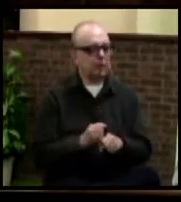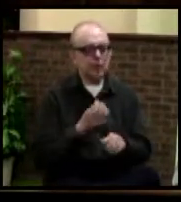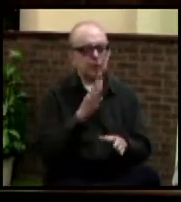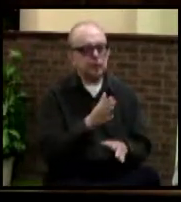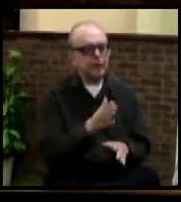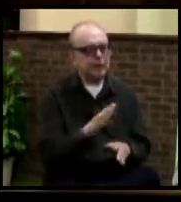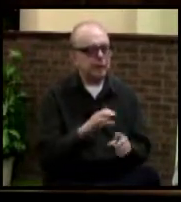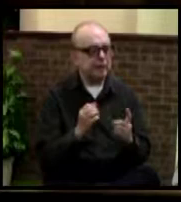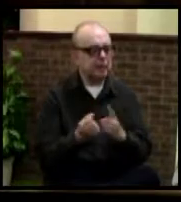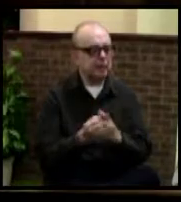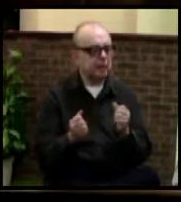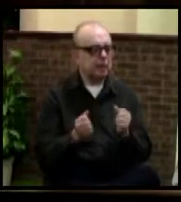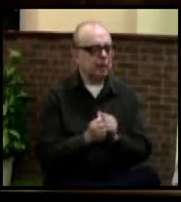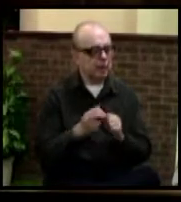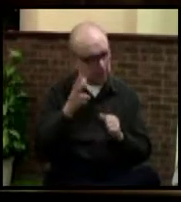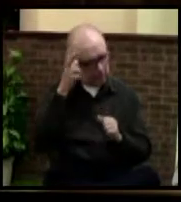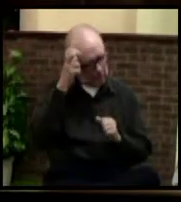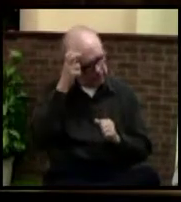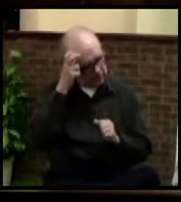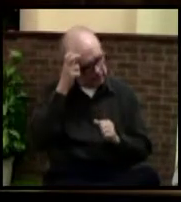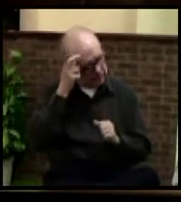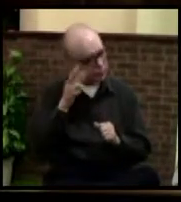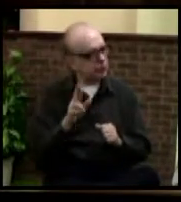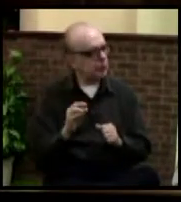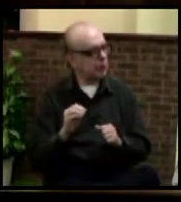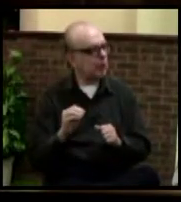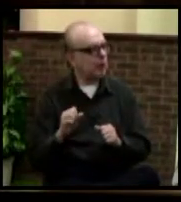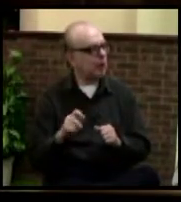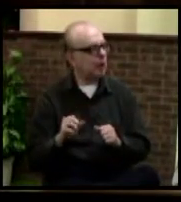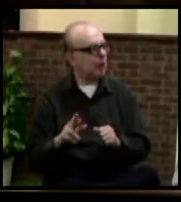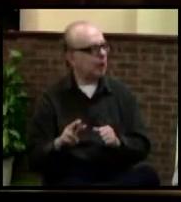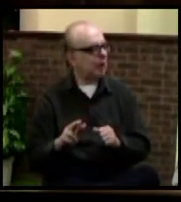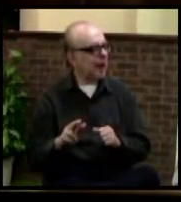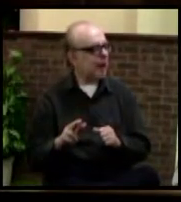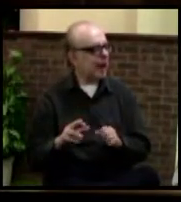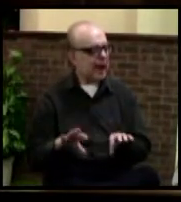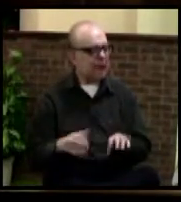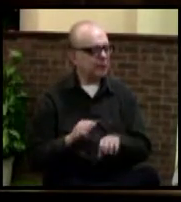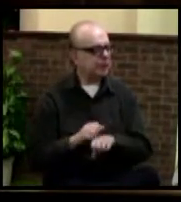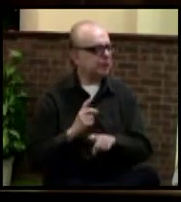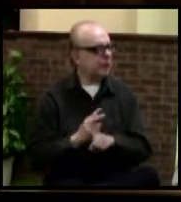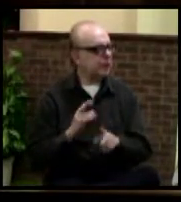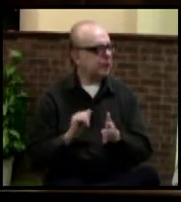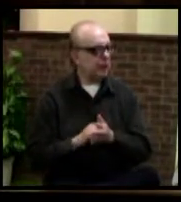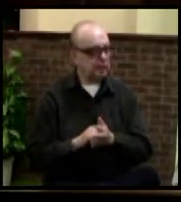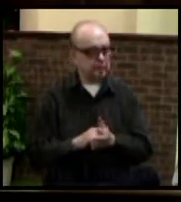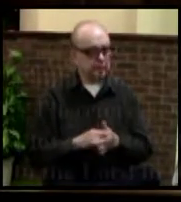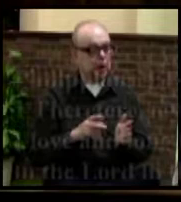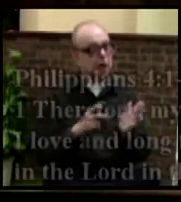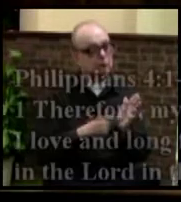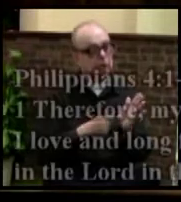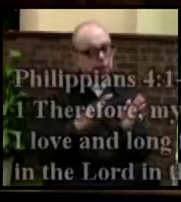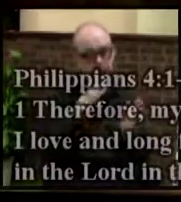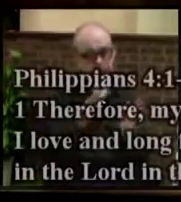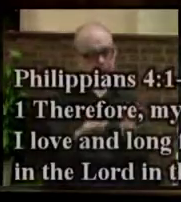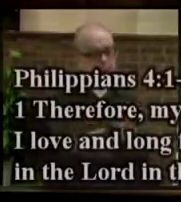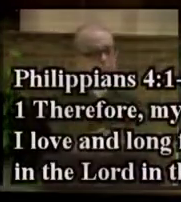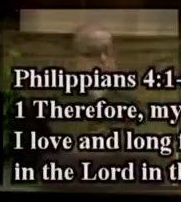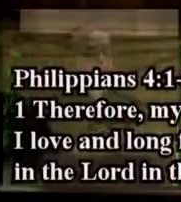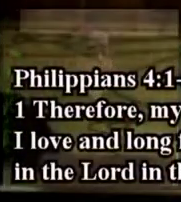a Granny Parker situation with a devilish rooster. How do I handle that in my life? And here's what he